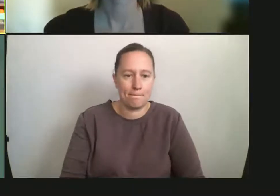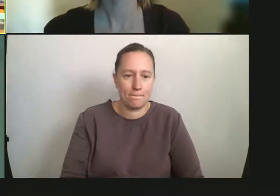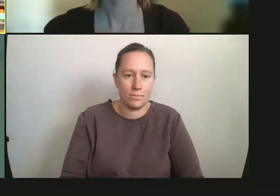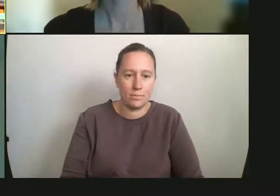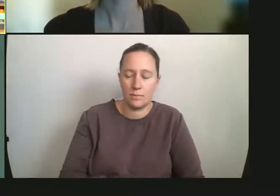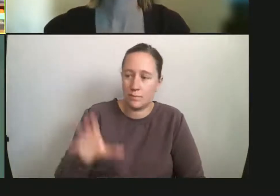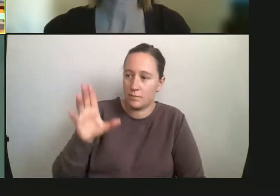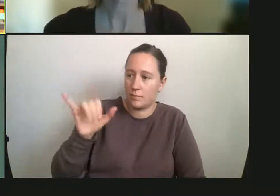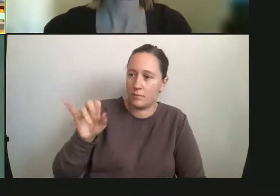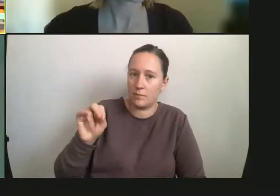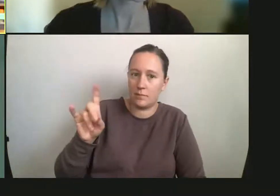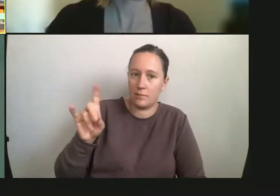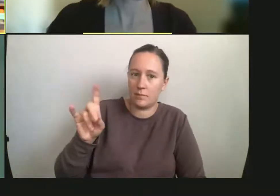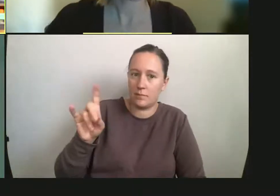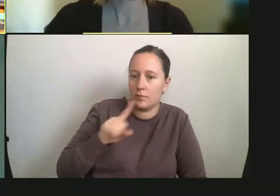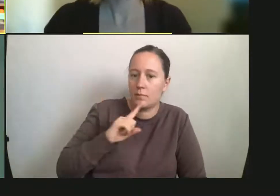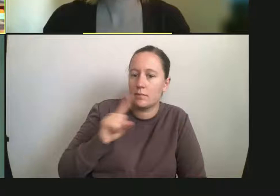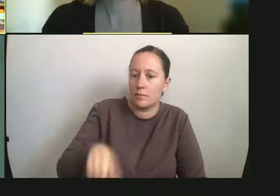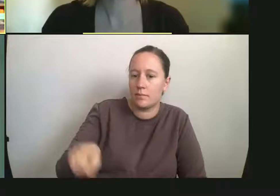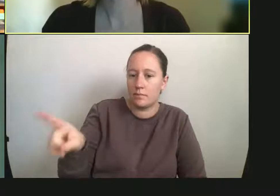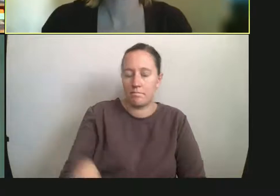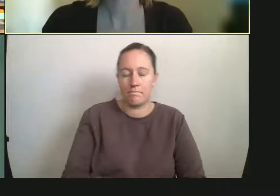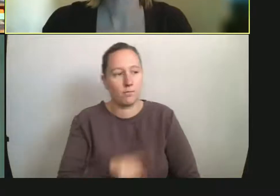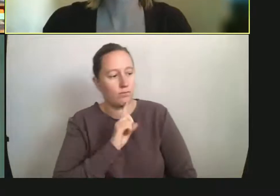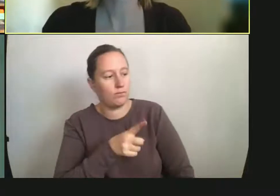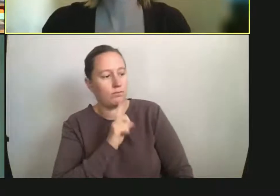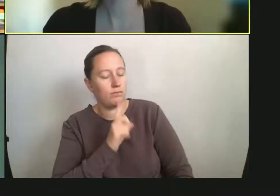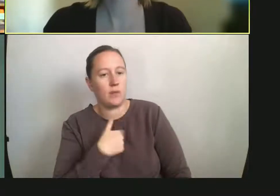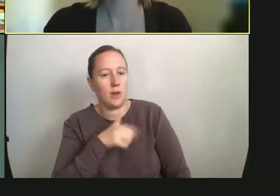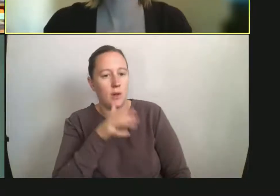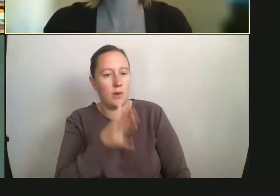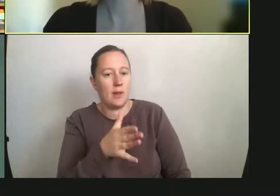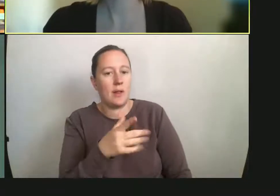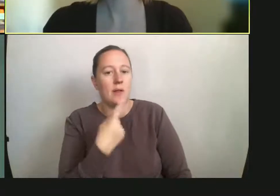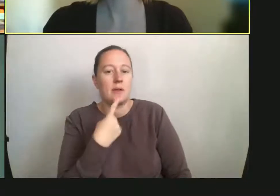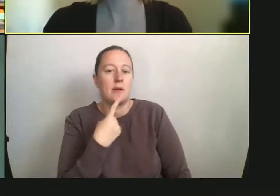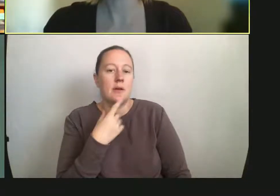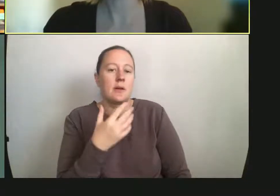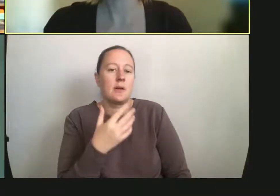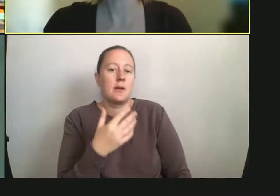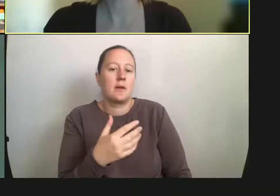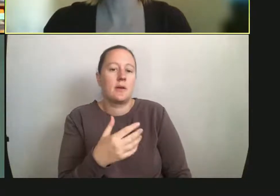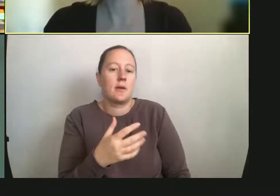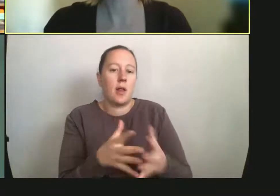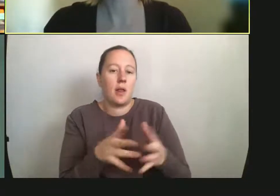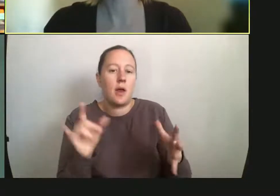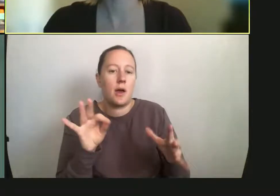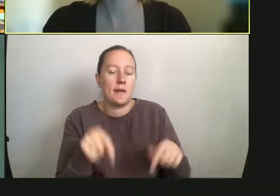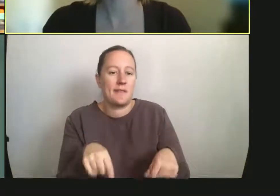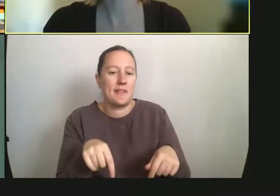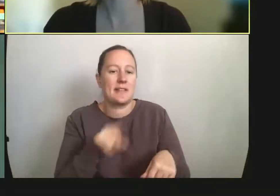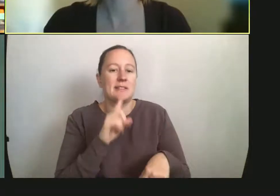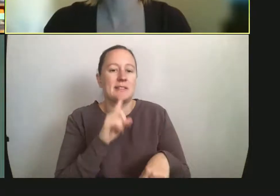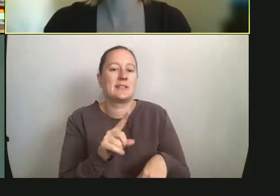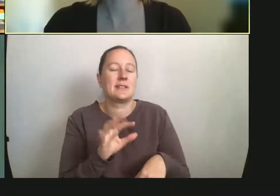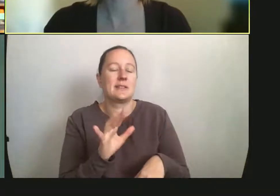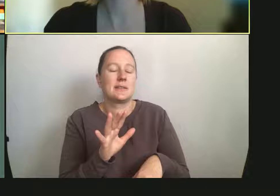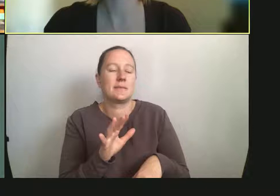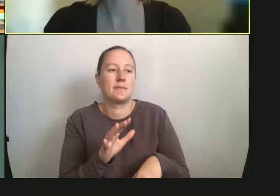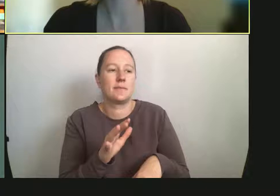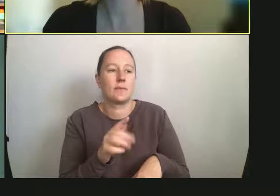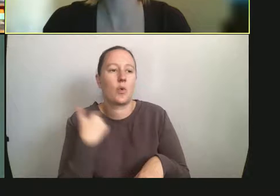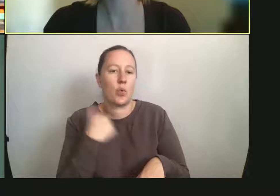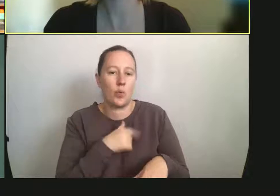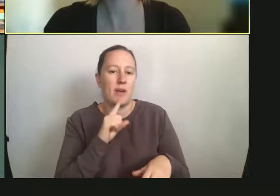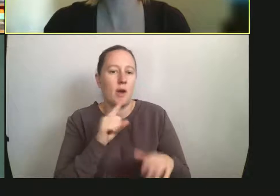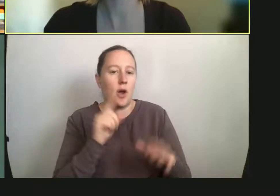Cindy, do you want to take that? Sure, I can start and talk about a lot of this really is that we're expecting